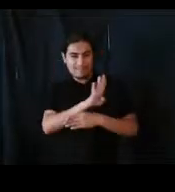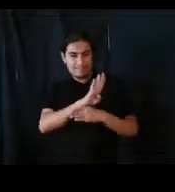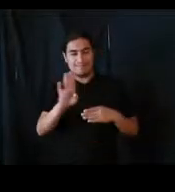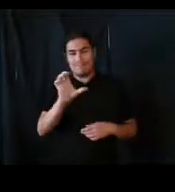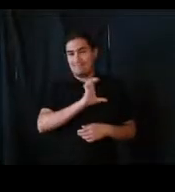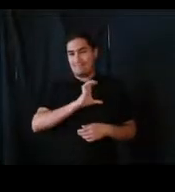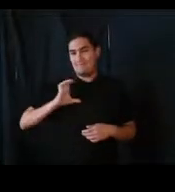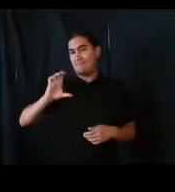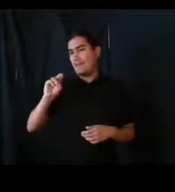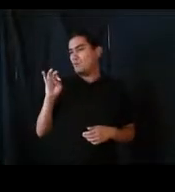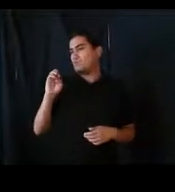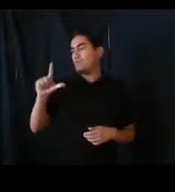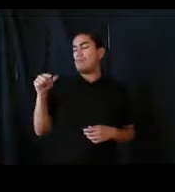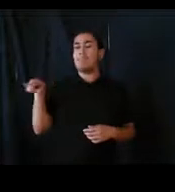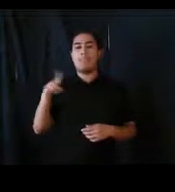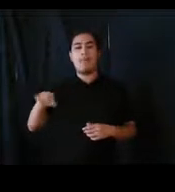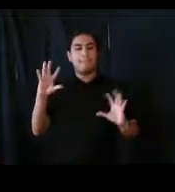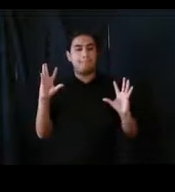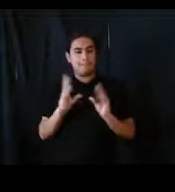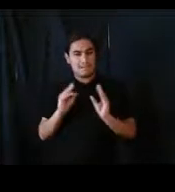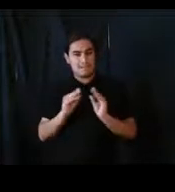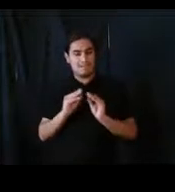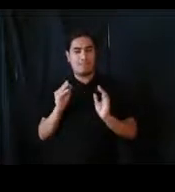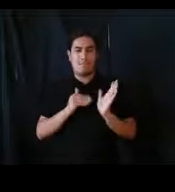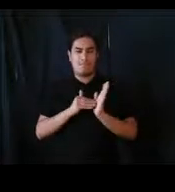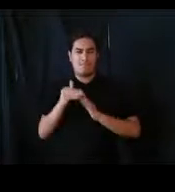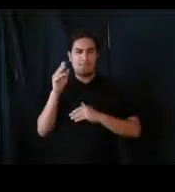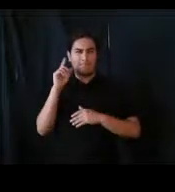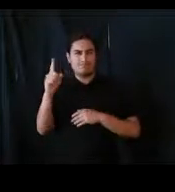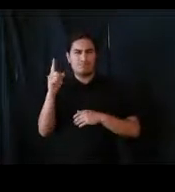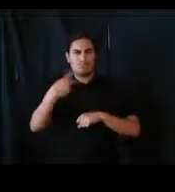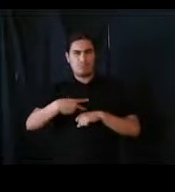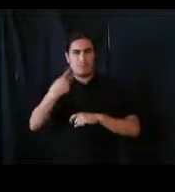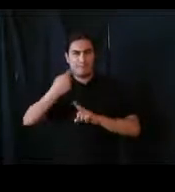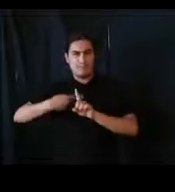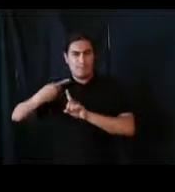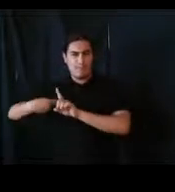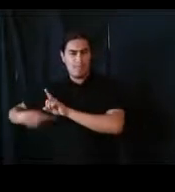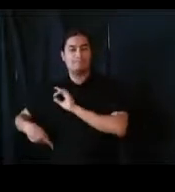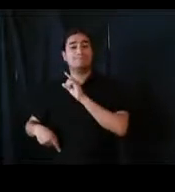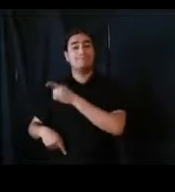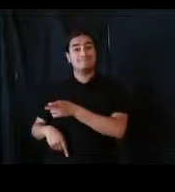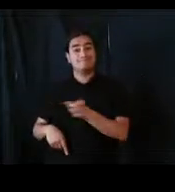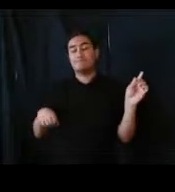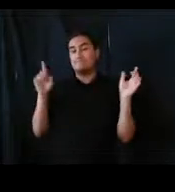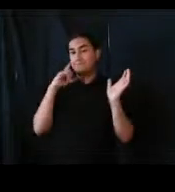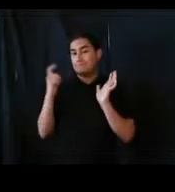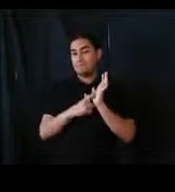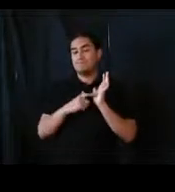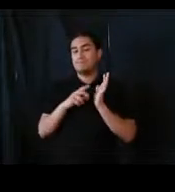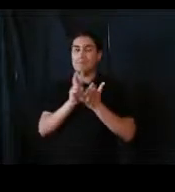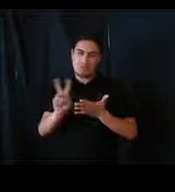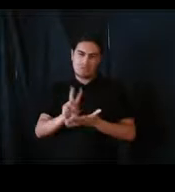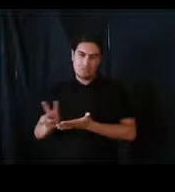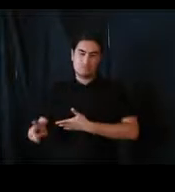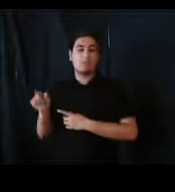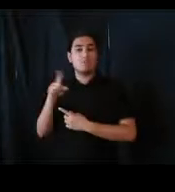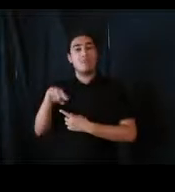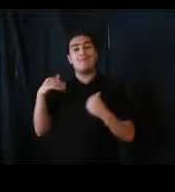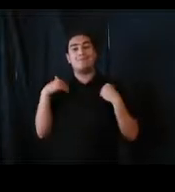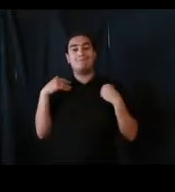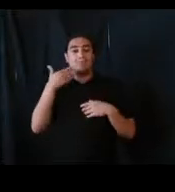that they meet with bi-monthly i think and they address so it's all small business and dbes and veteran-owned